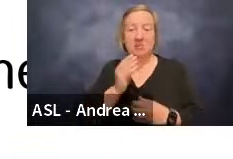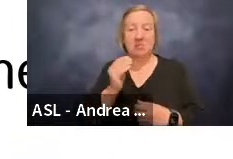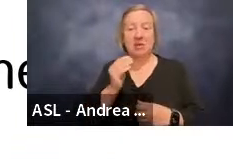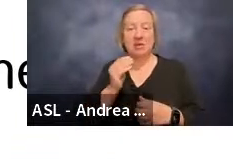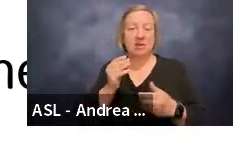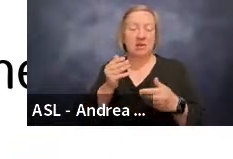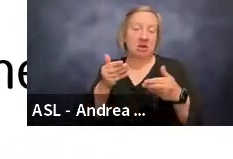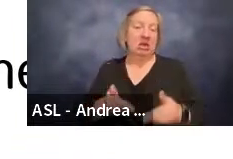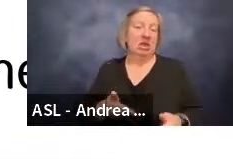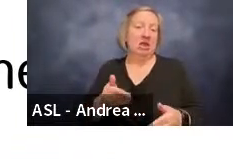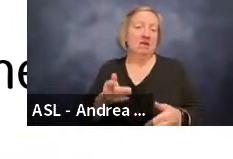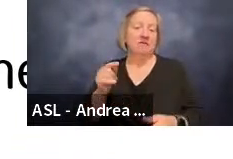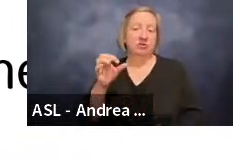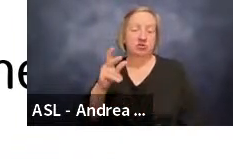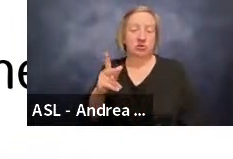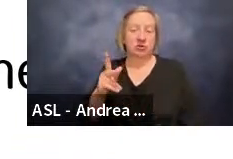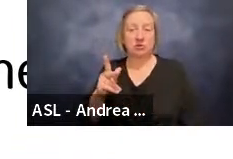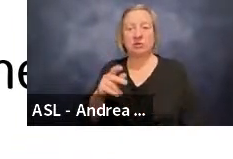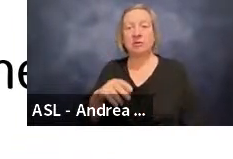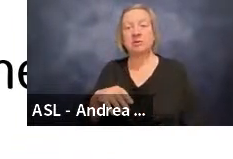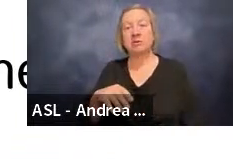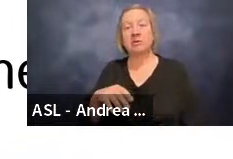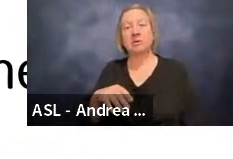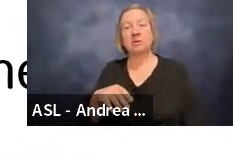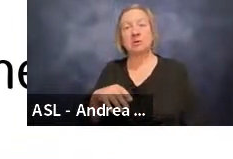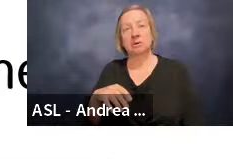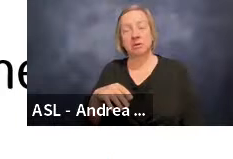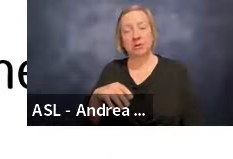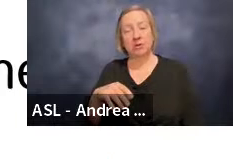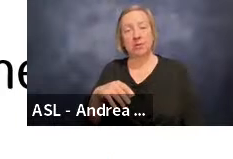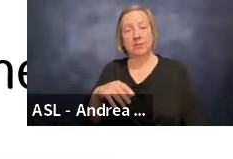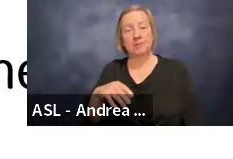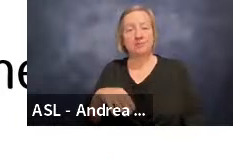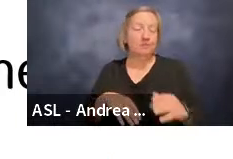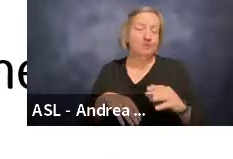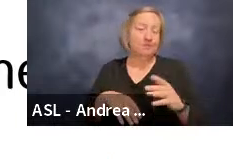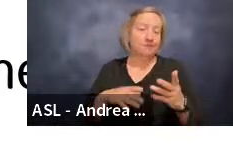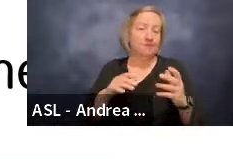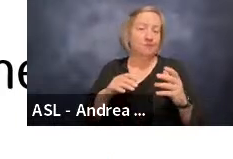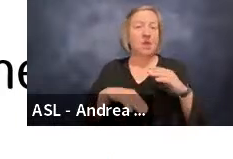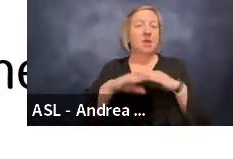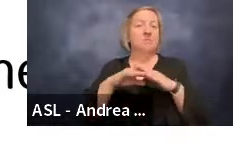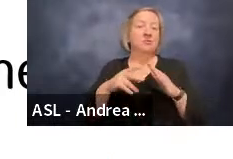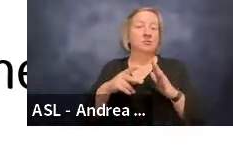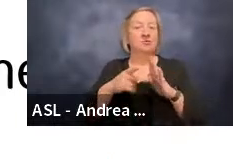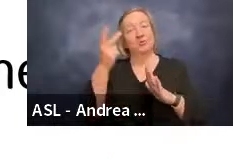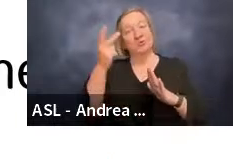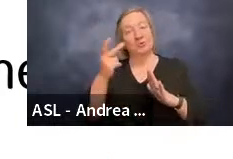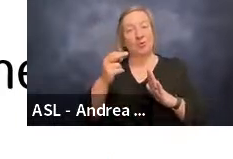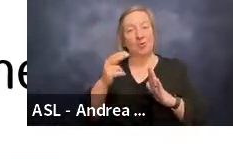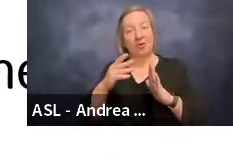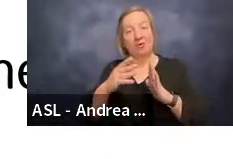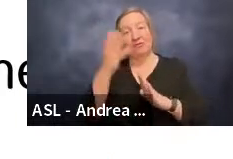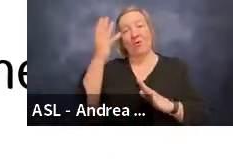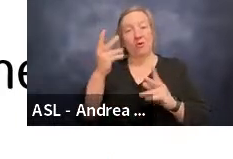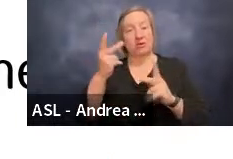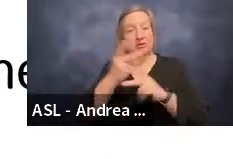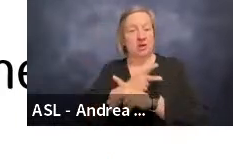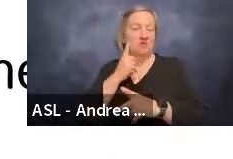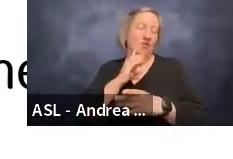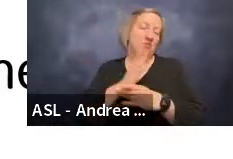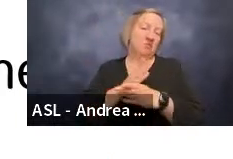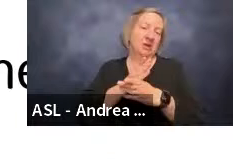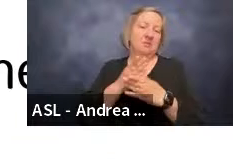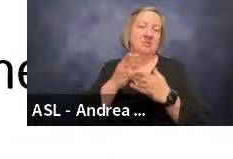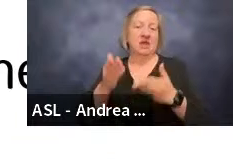and heavy duty trucks, respectively, up to two times to 4 times for medium and heavy duty trucks.